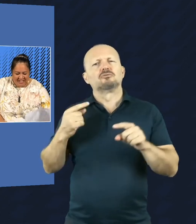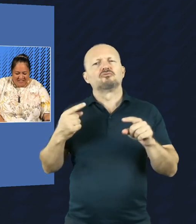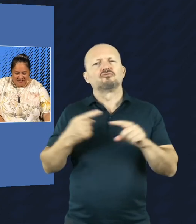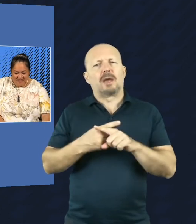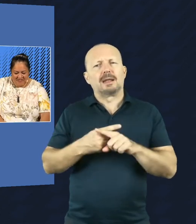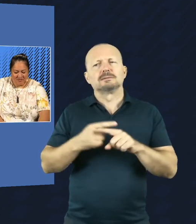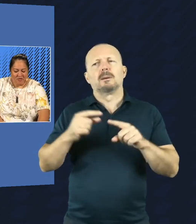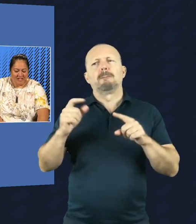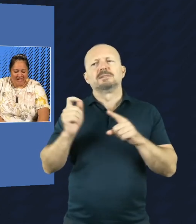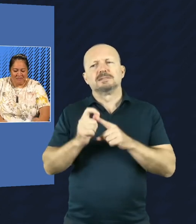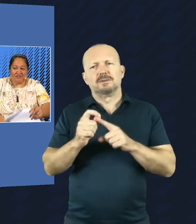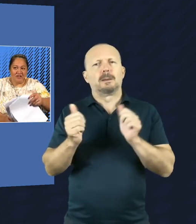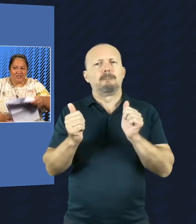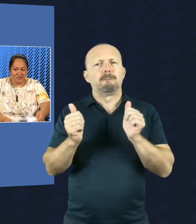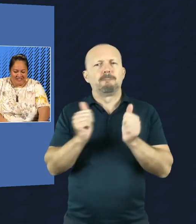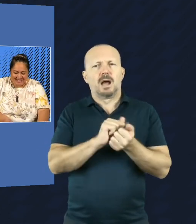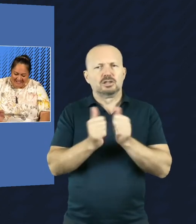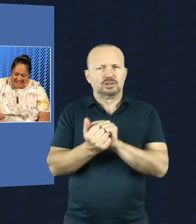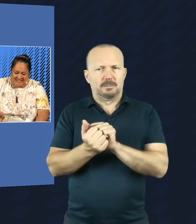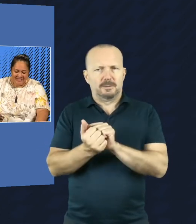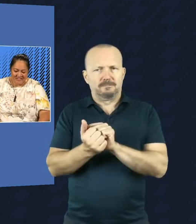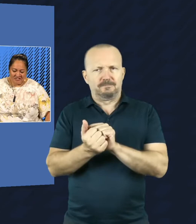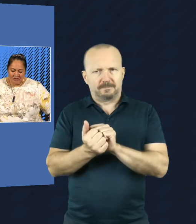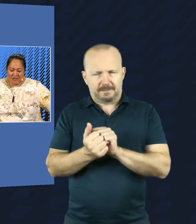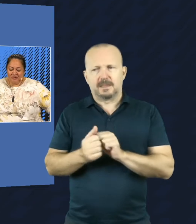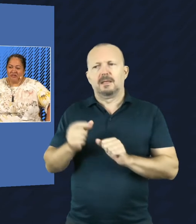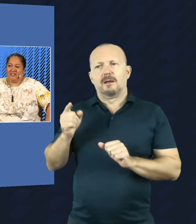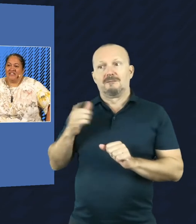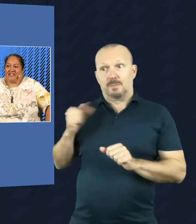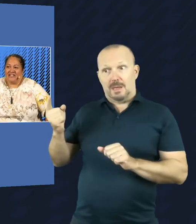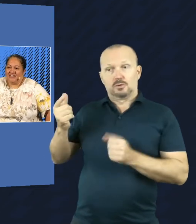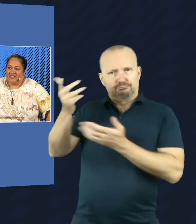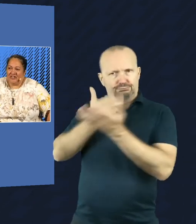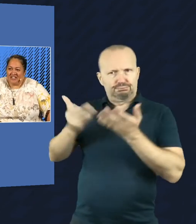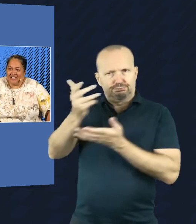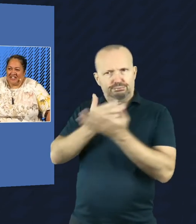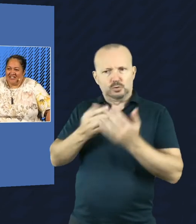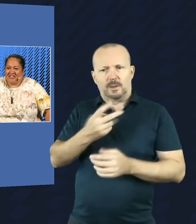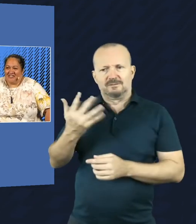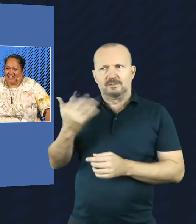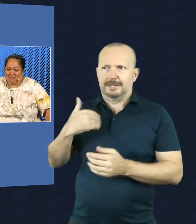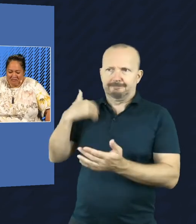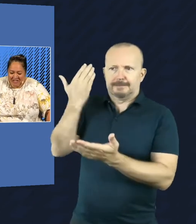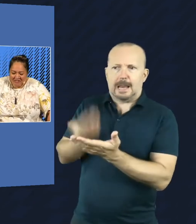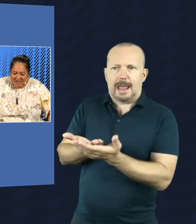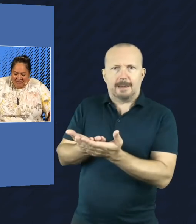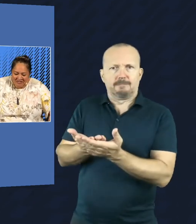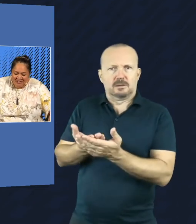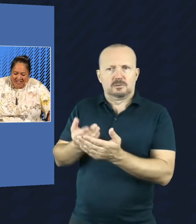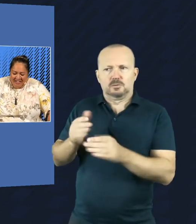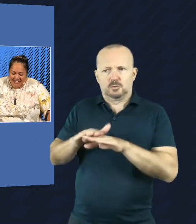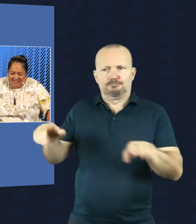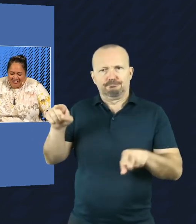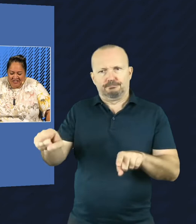inquiry that, well, a claim was filed in 2016 to the tribunal. It concerned the then TPP